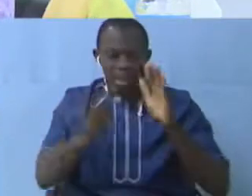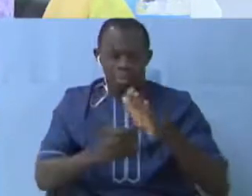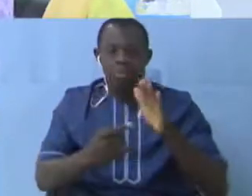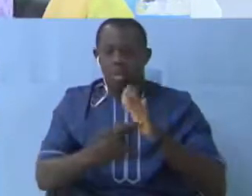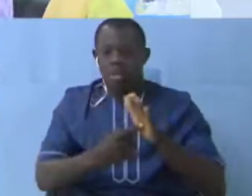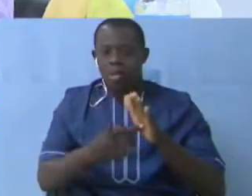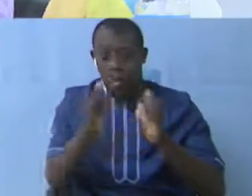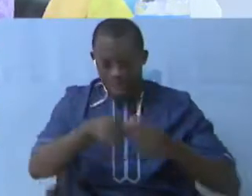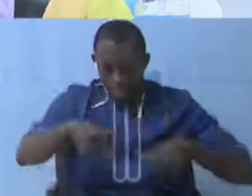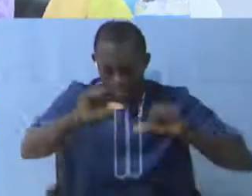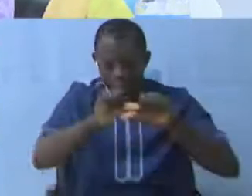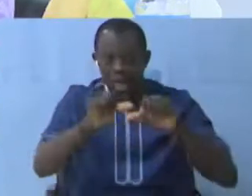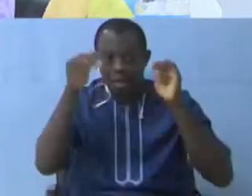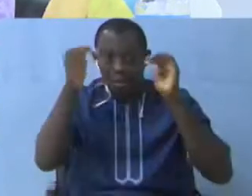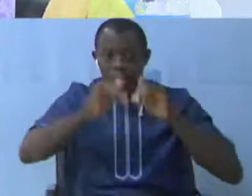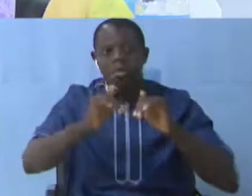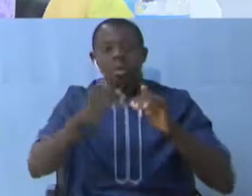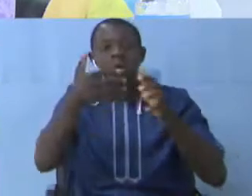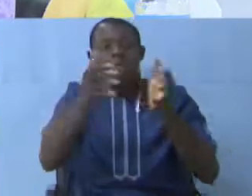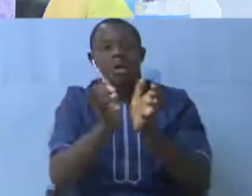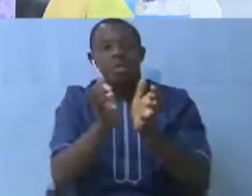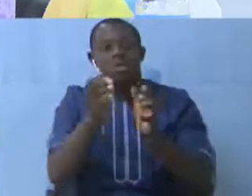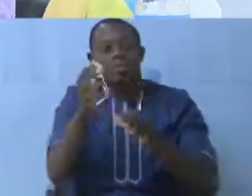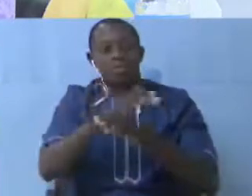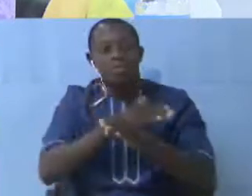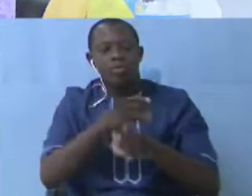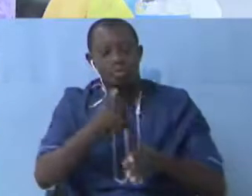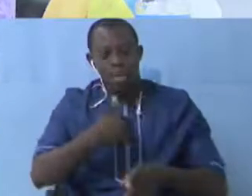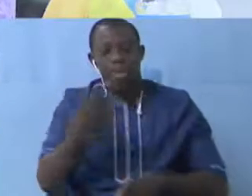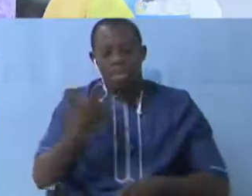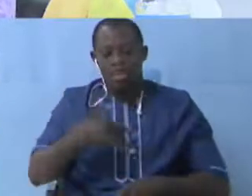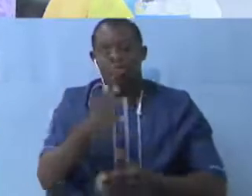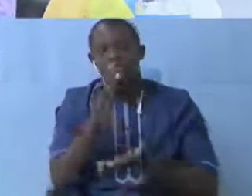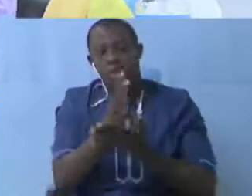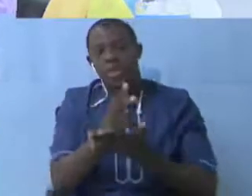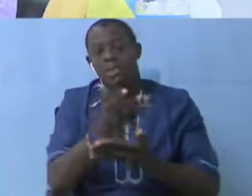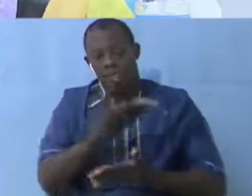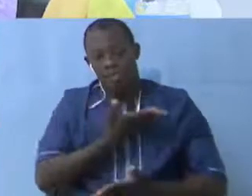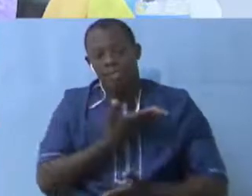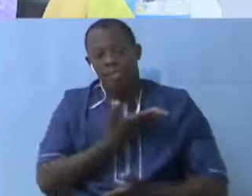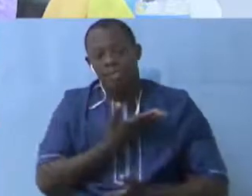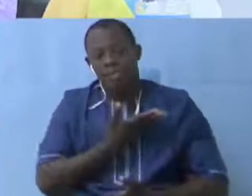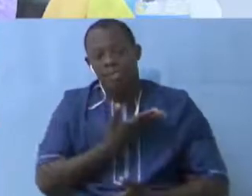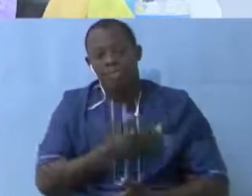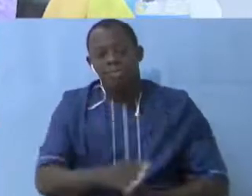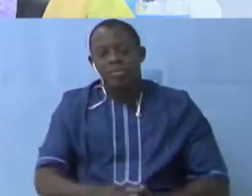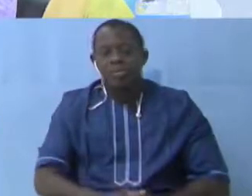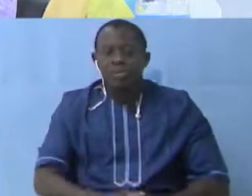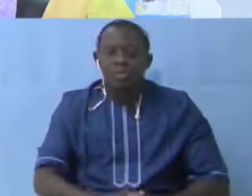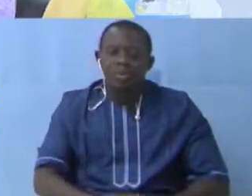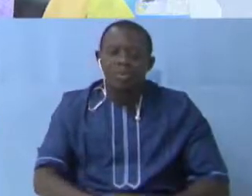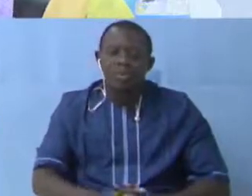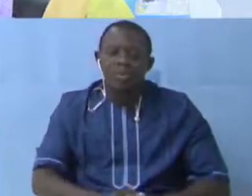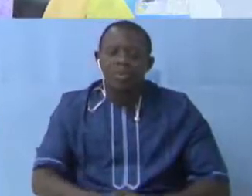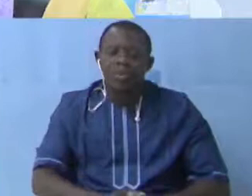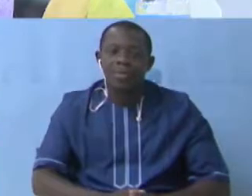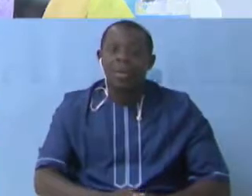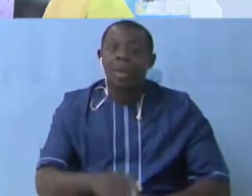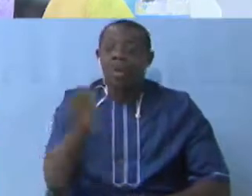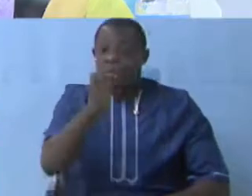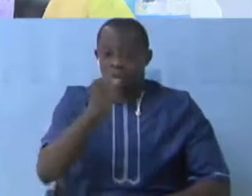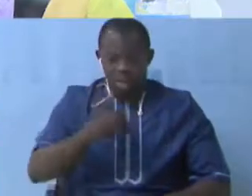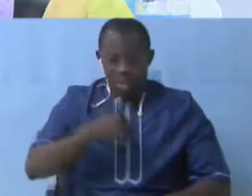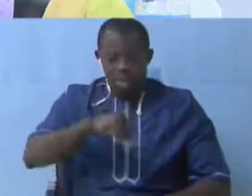convention. And I was a living witness because I saw